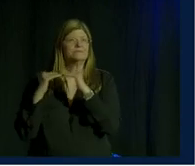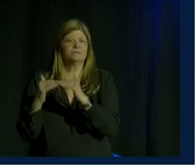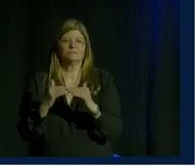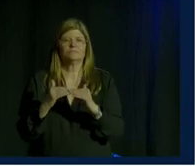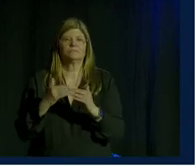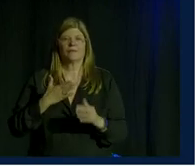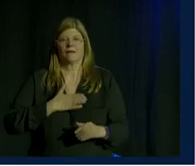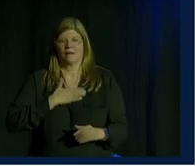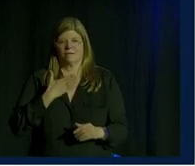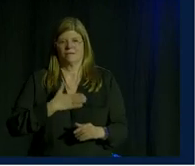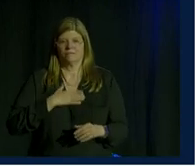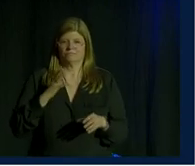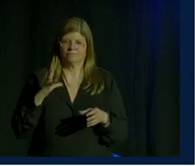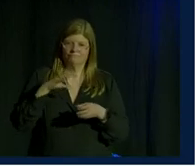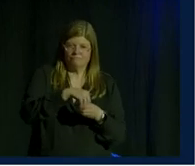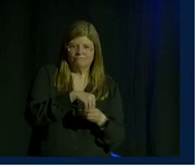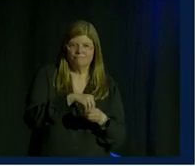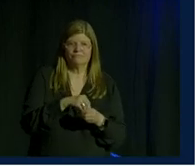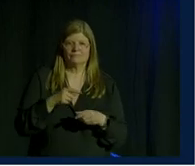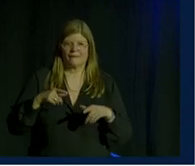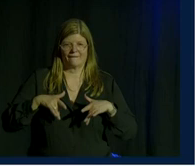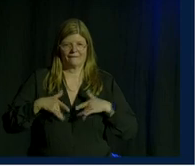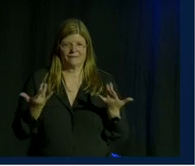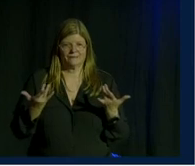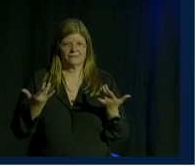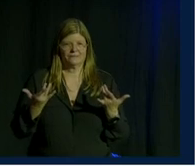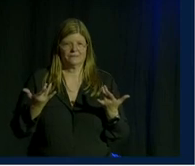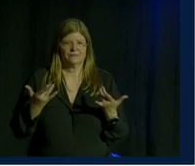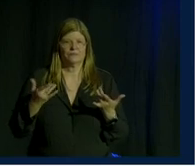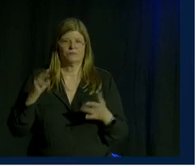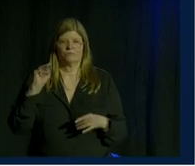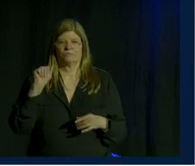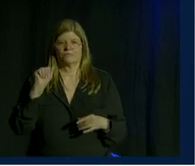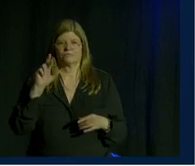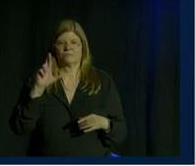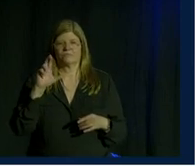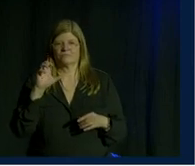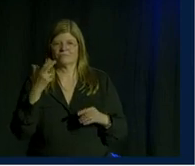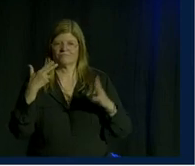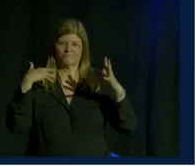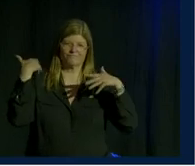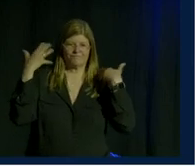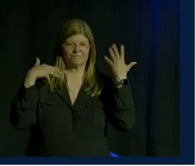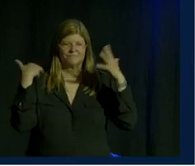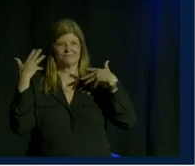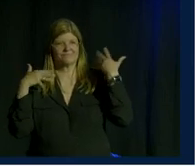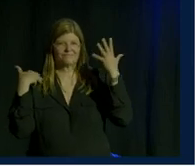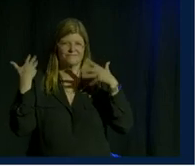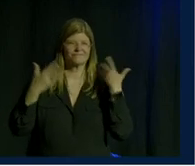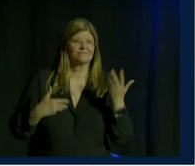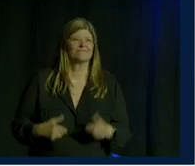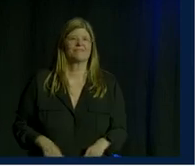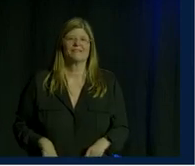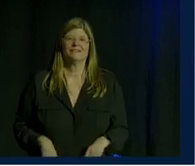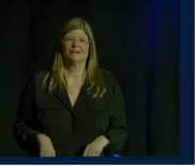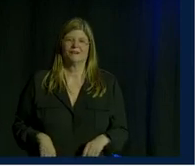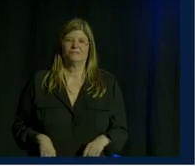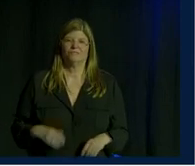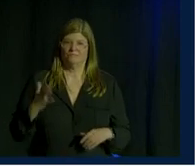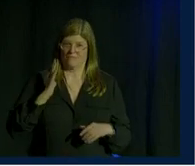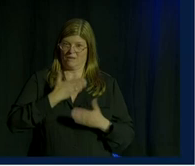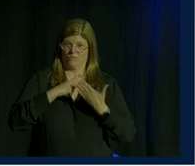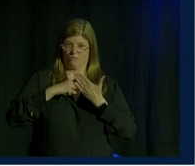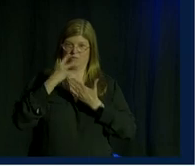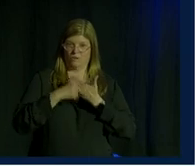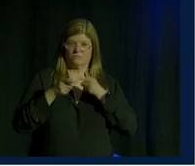Madness 2021. My name is Greta Rivero, and I'm the programs manager. Some of you may recognize our program